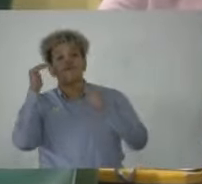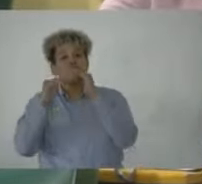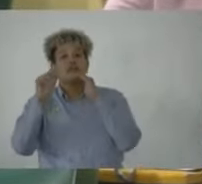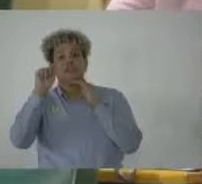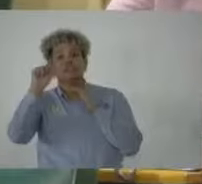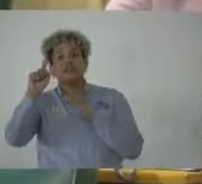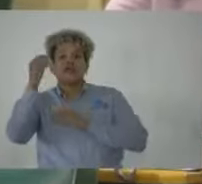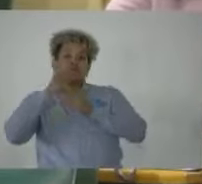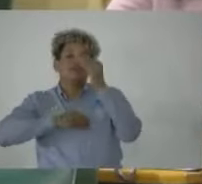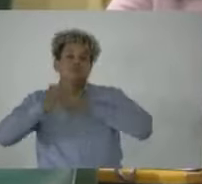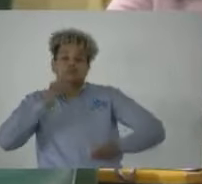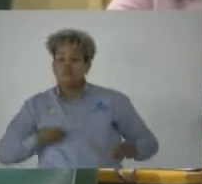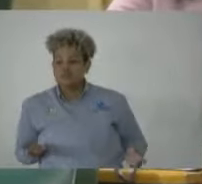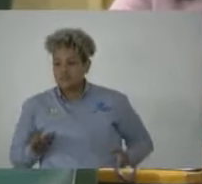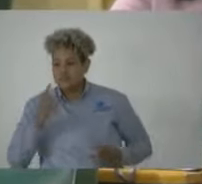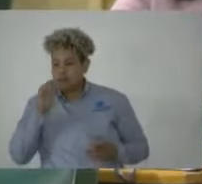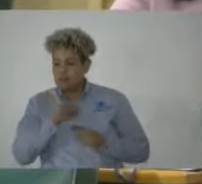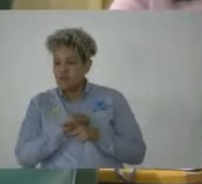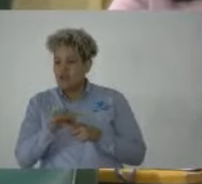trade practices.